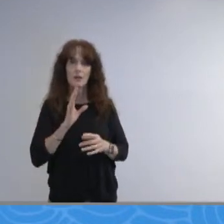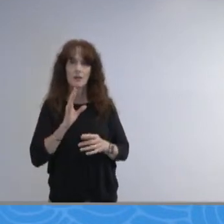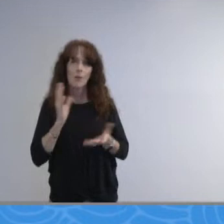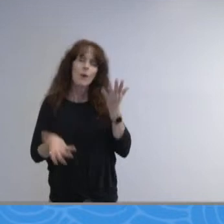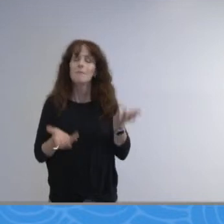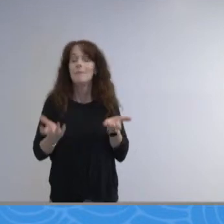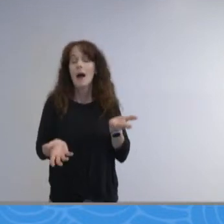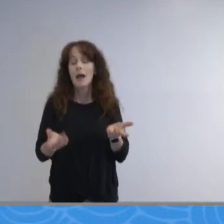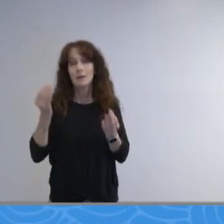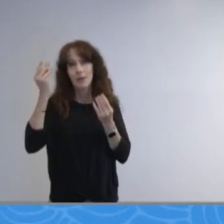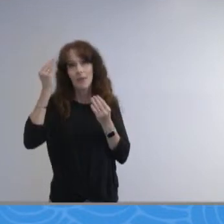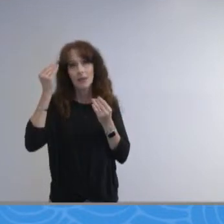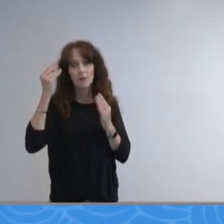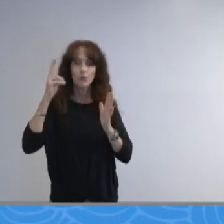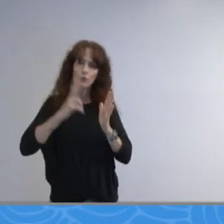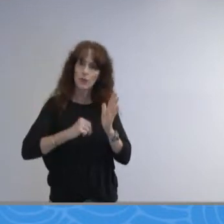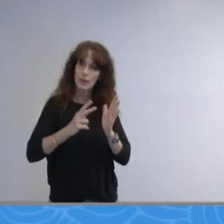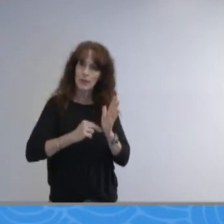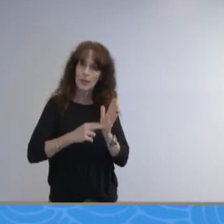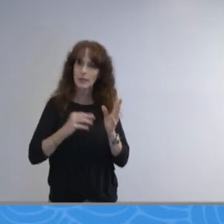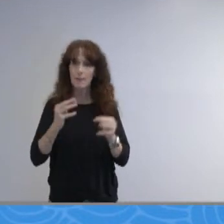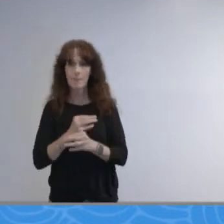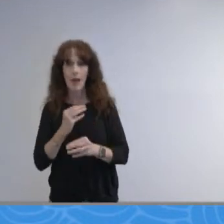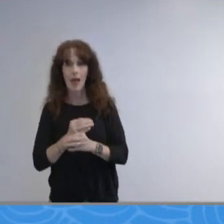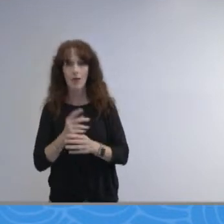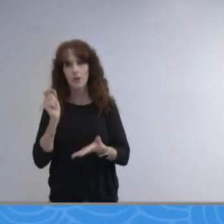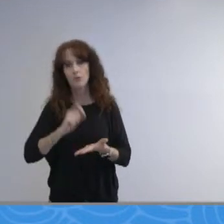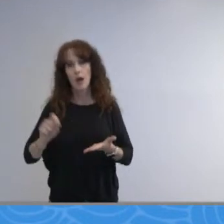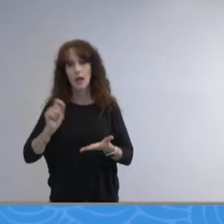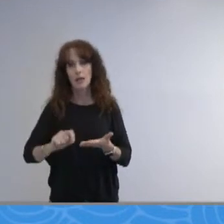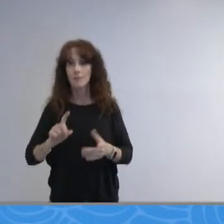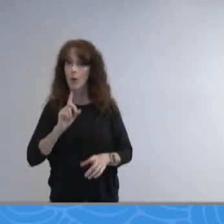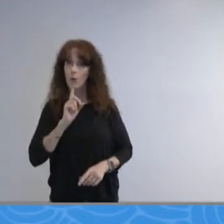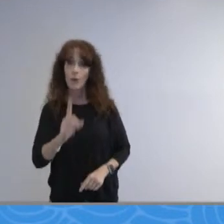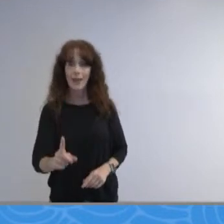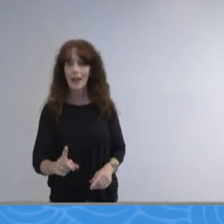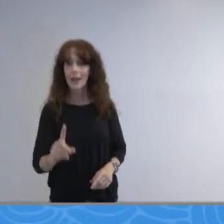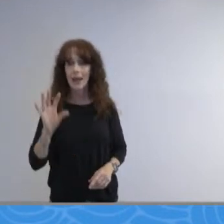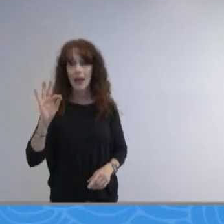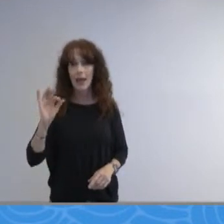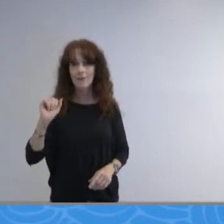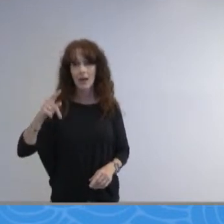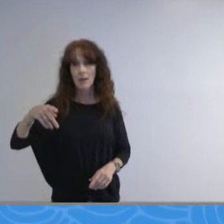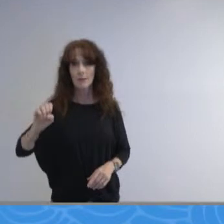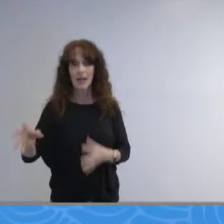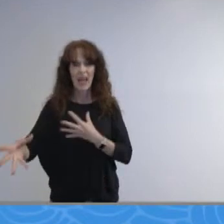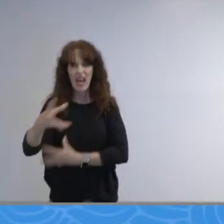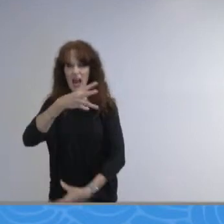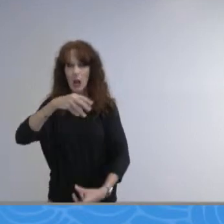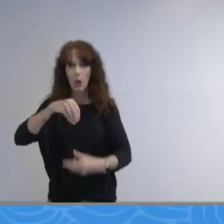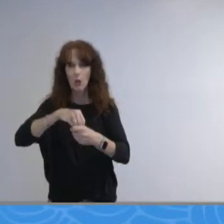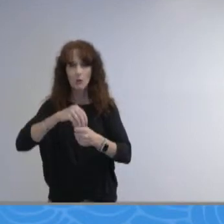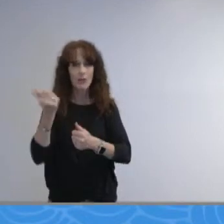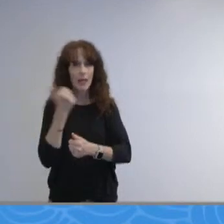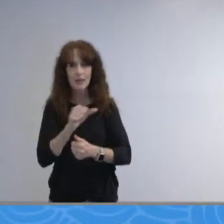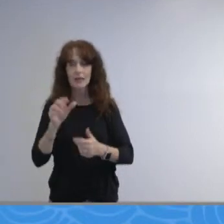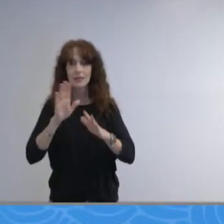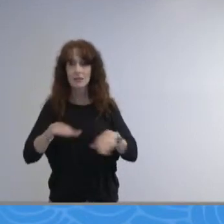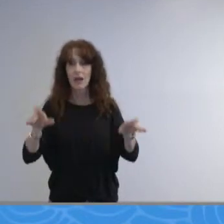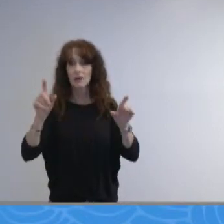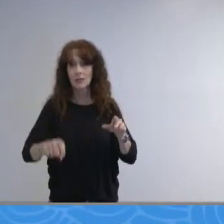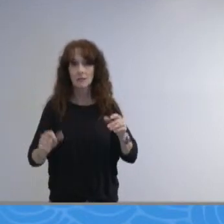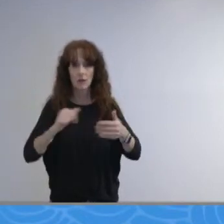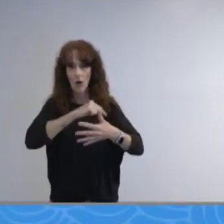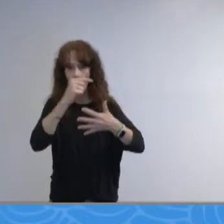we might be thinking reading, math, writing, but really a FAPE includes anything that the child needs, all